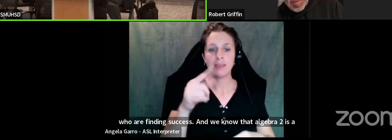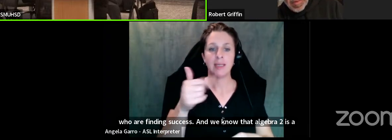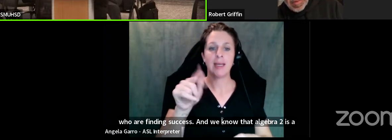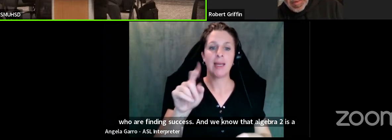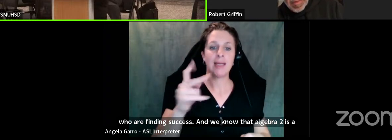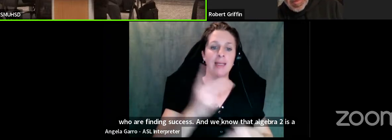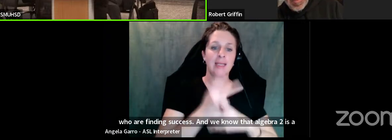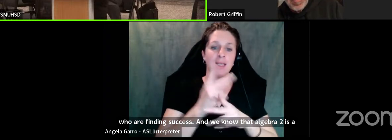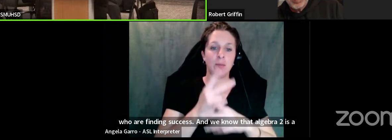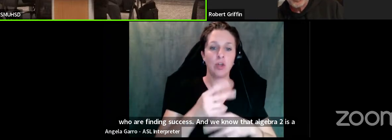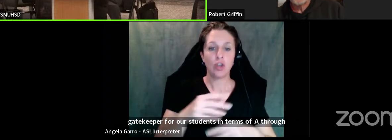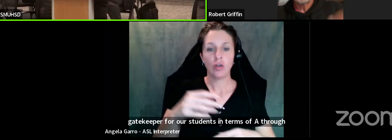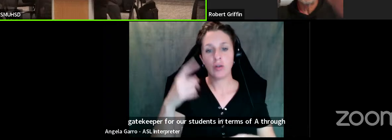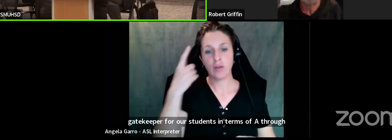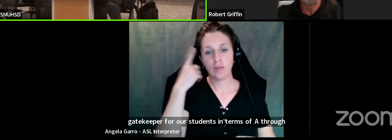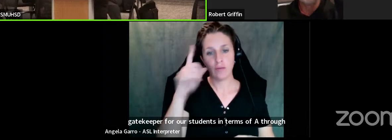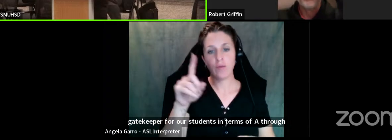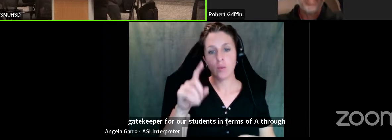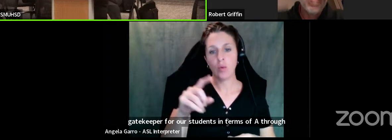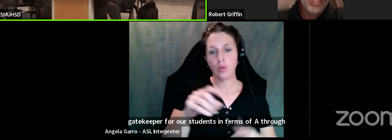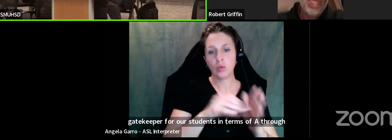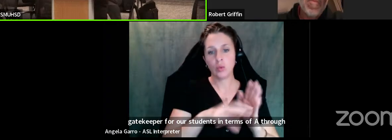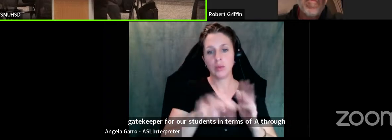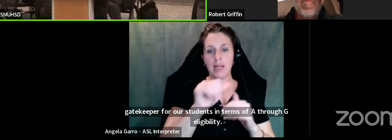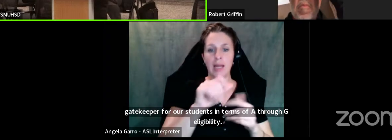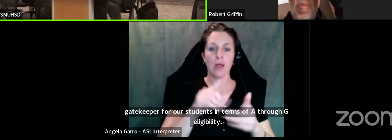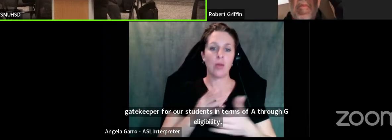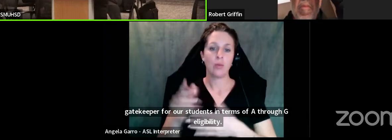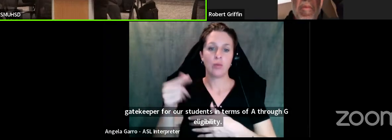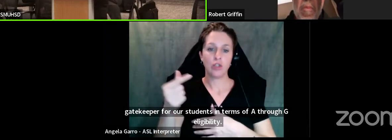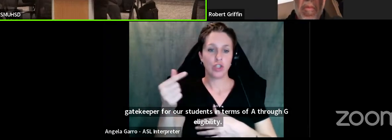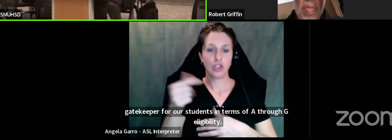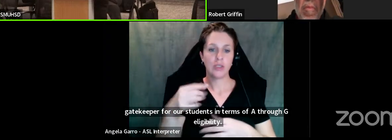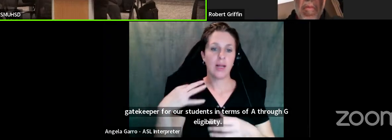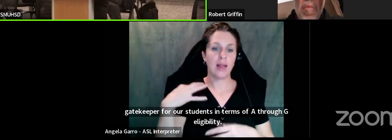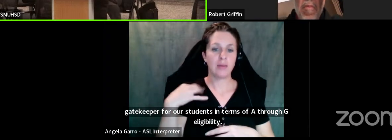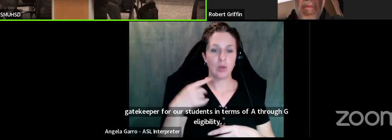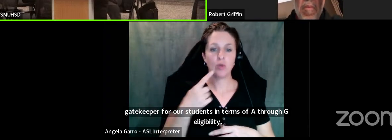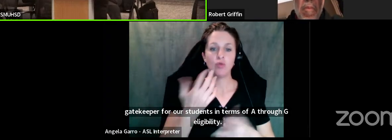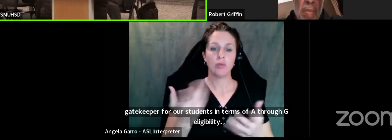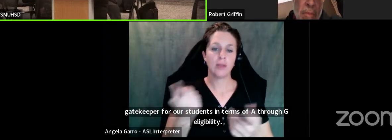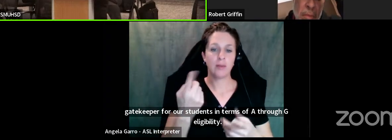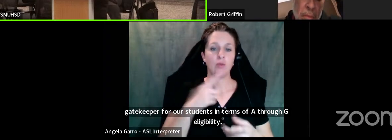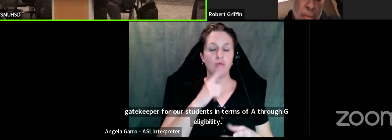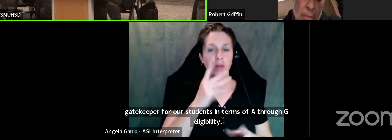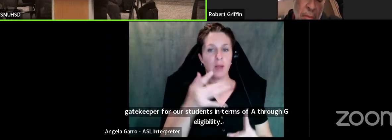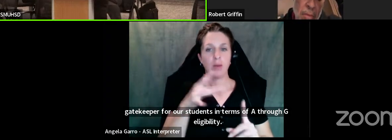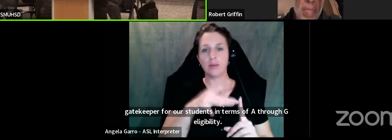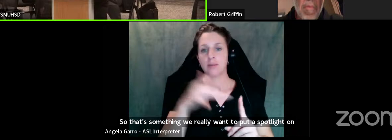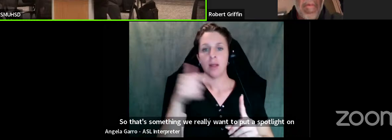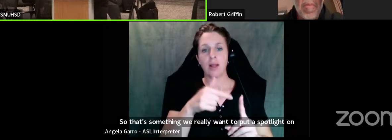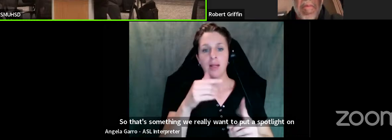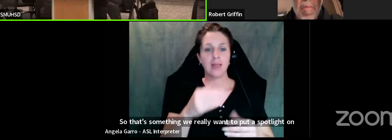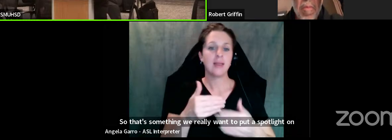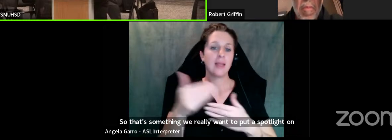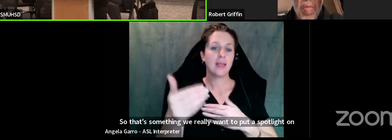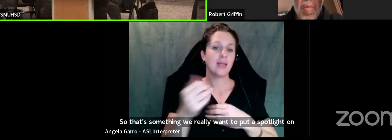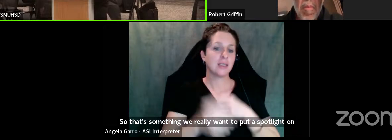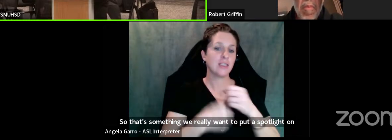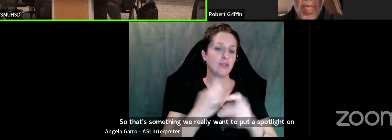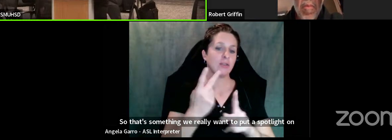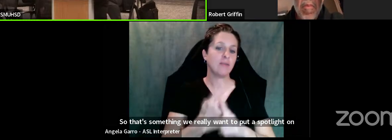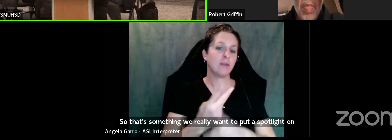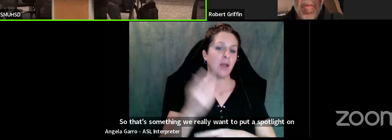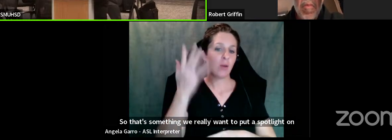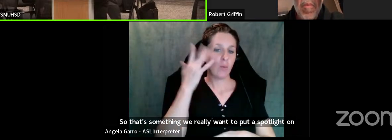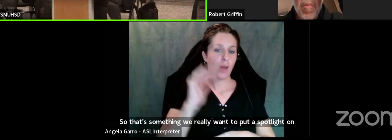terms of A through G eligibility. So that's something we really want to put a spotlight on in the next year to figure out why our